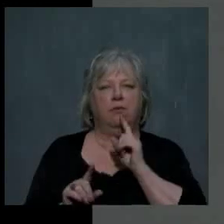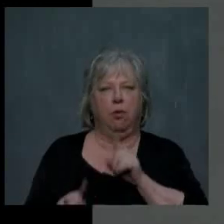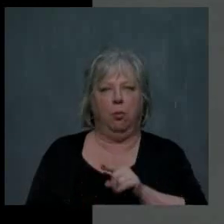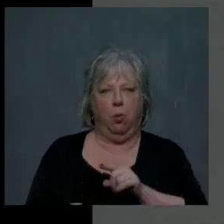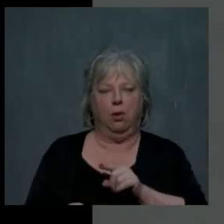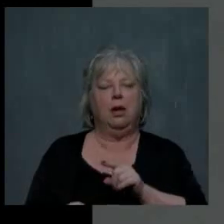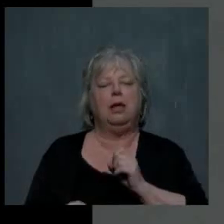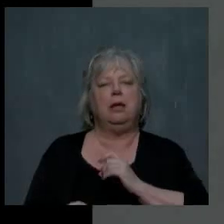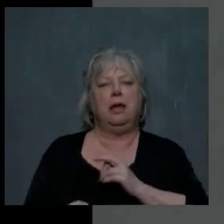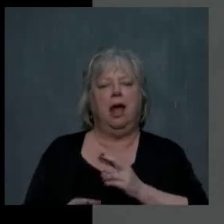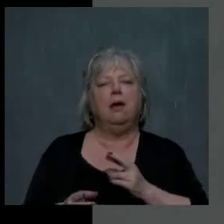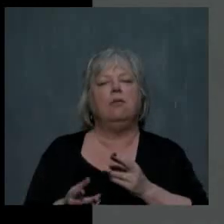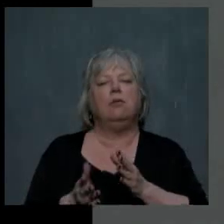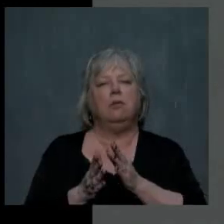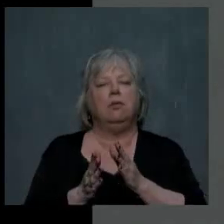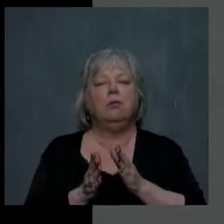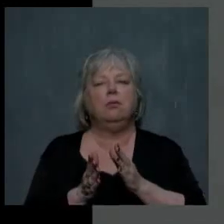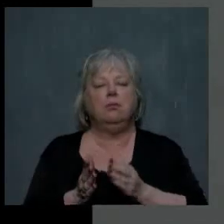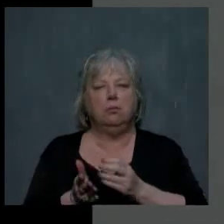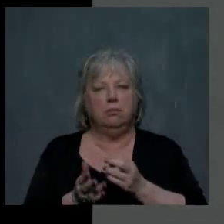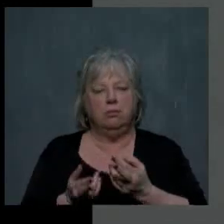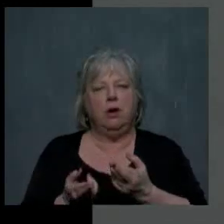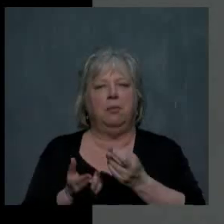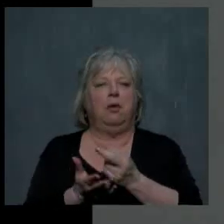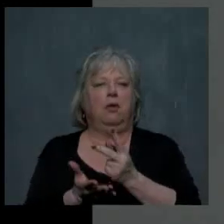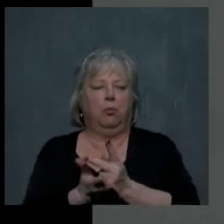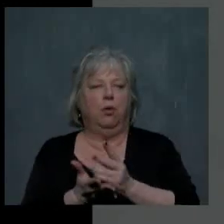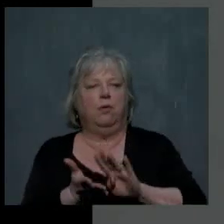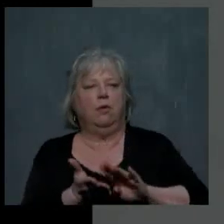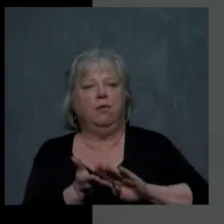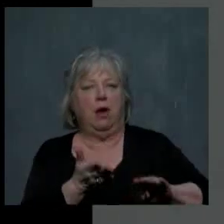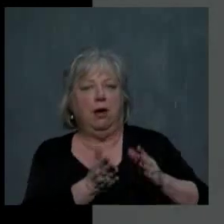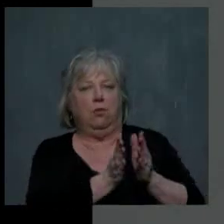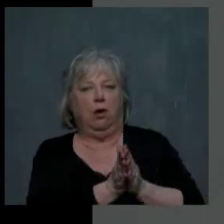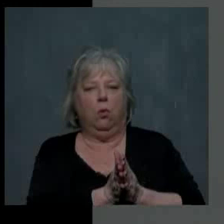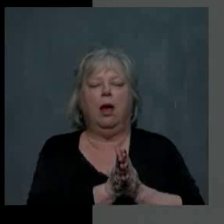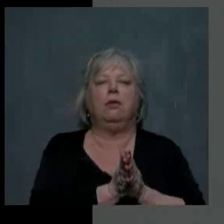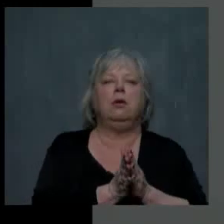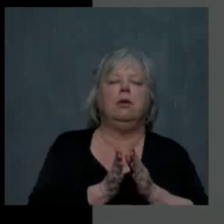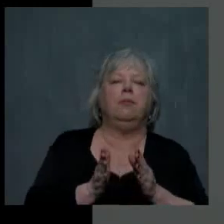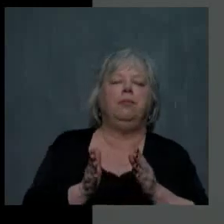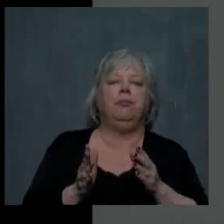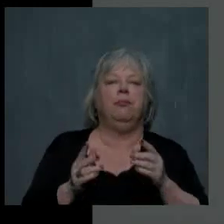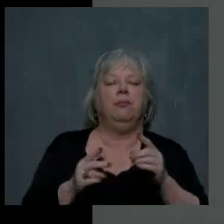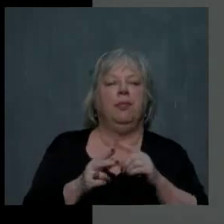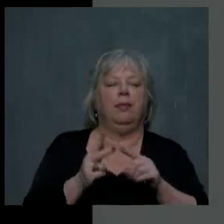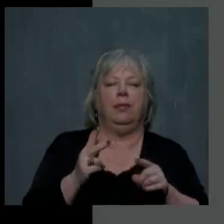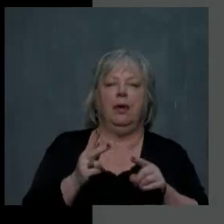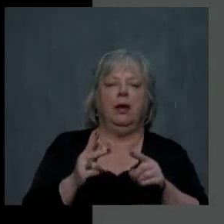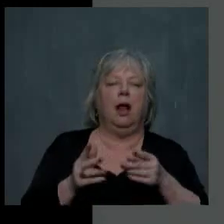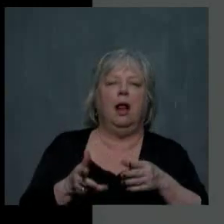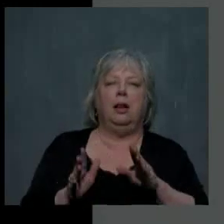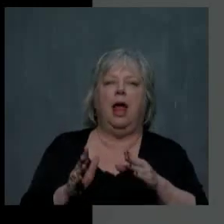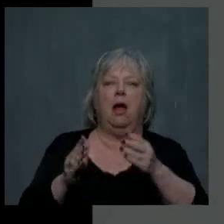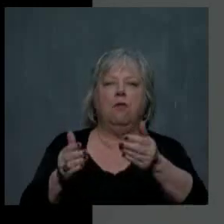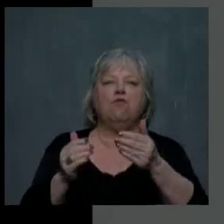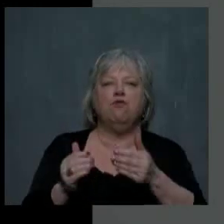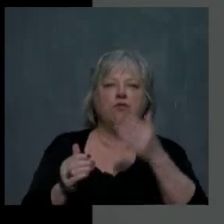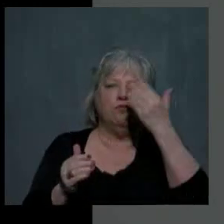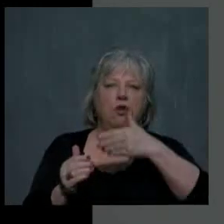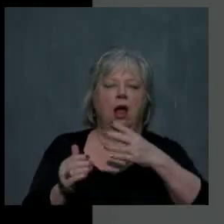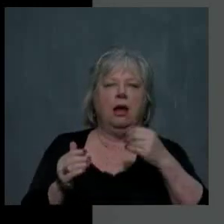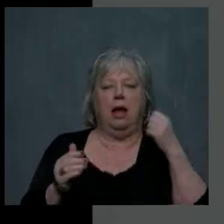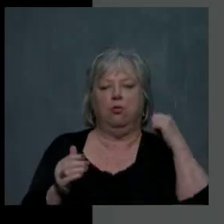recommends approval of the following variance request: a variance from section 31-256 and 36-254 to allow front and rear